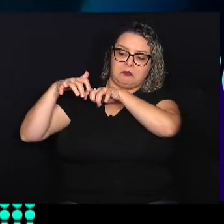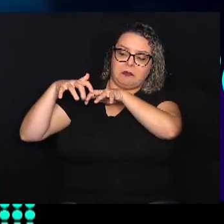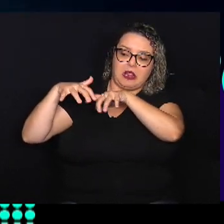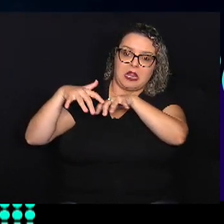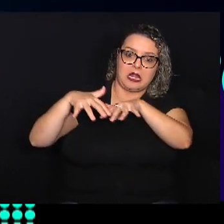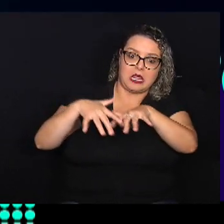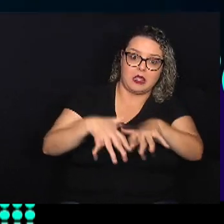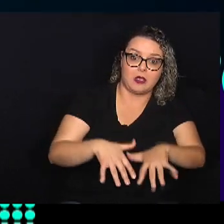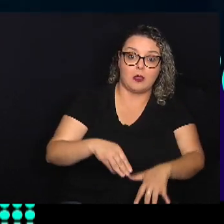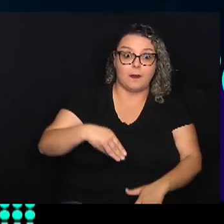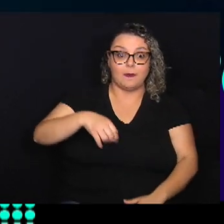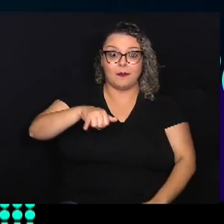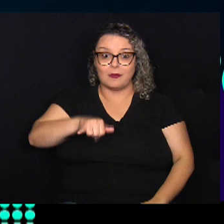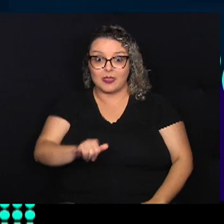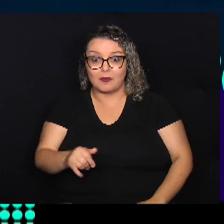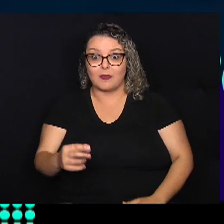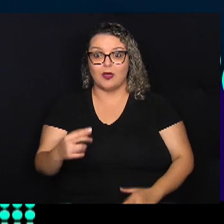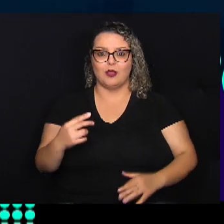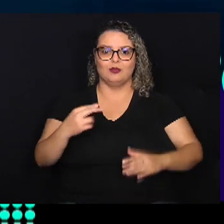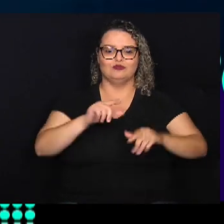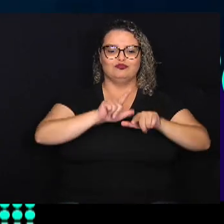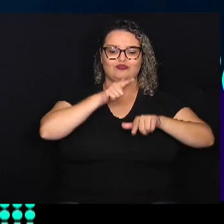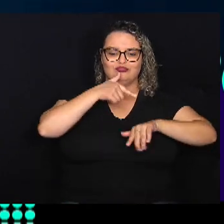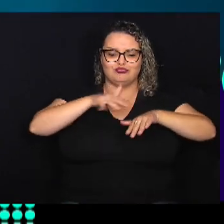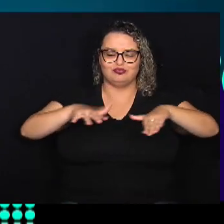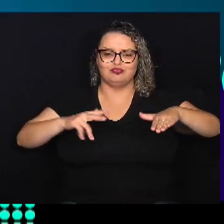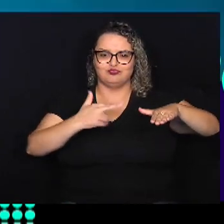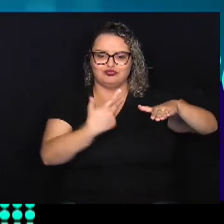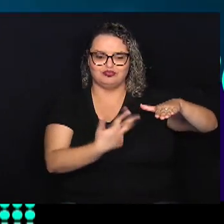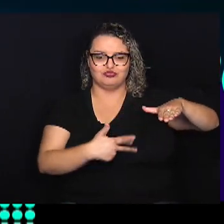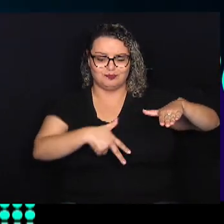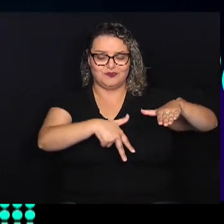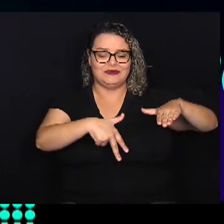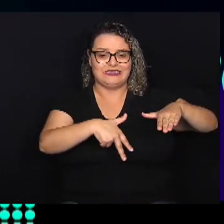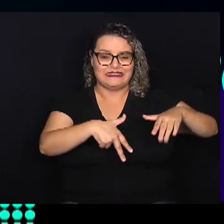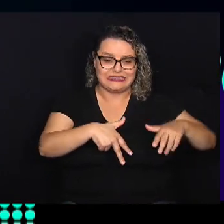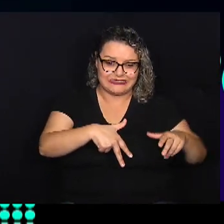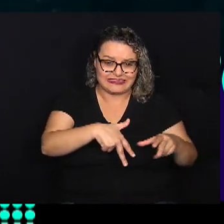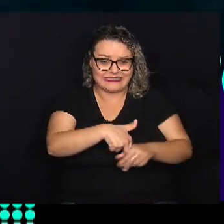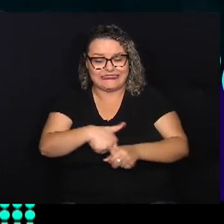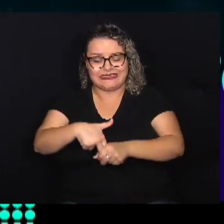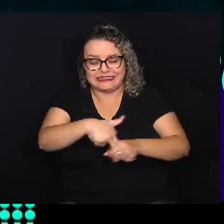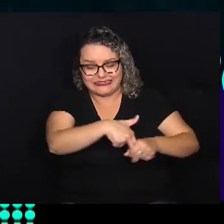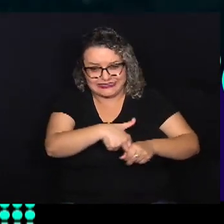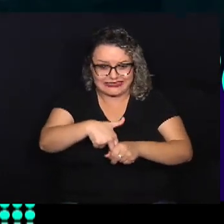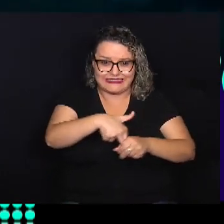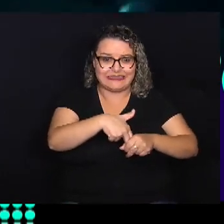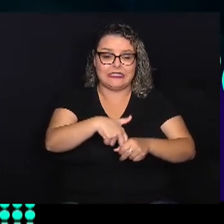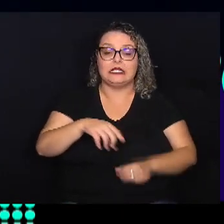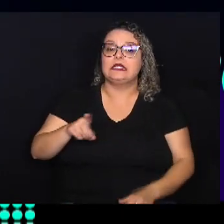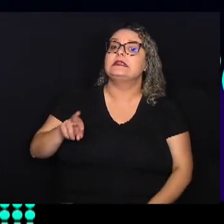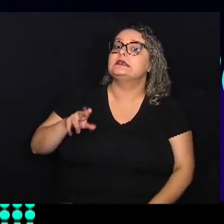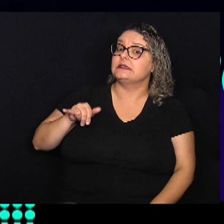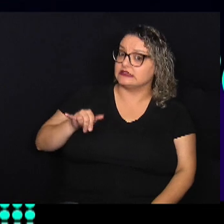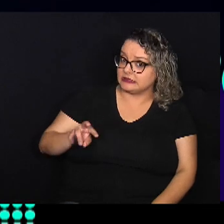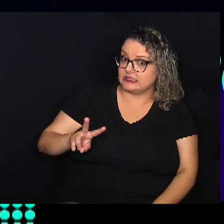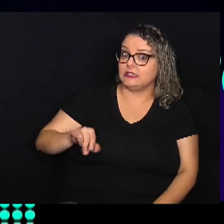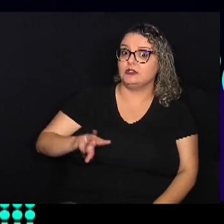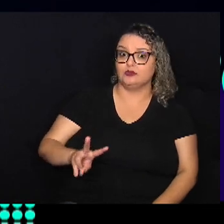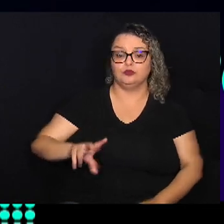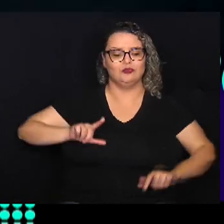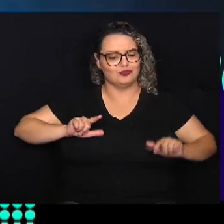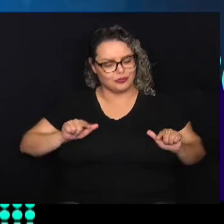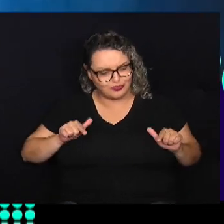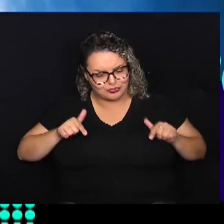May para o fundo. Para piorar, ela acaba ficando presa. Agora, Drill precisará lutar com todas